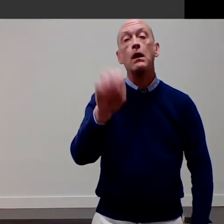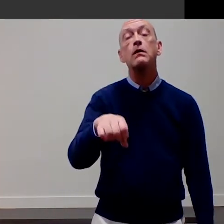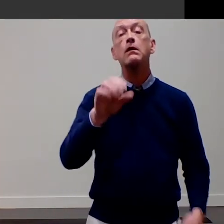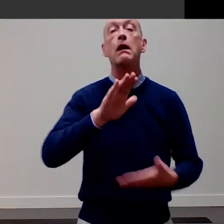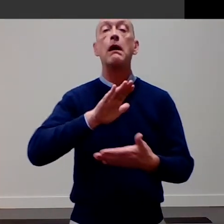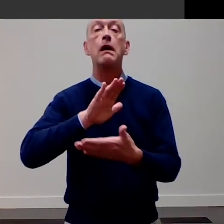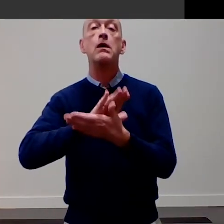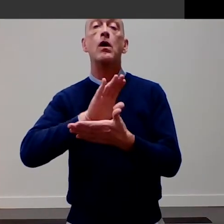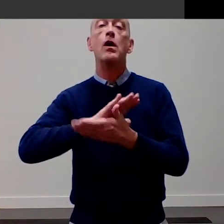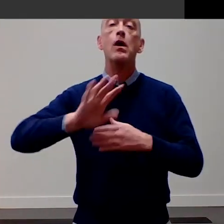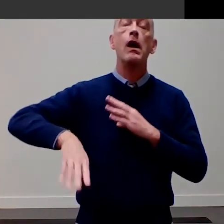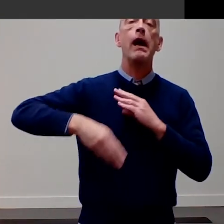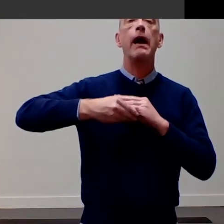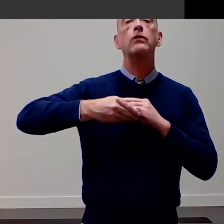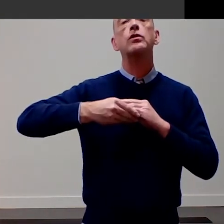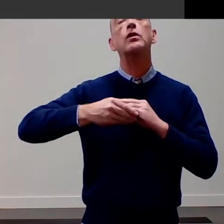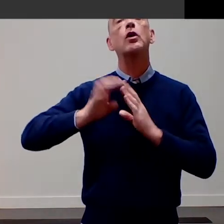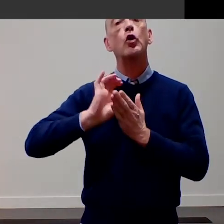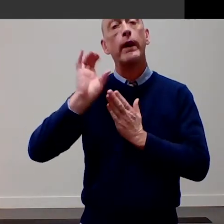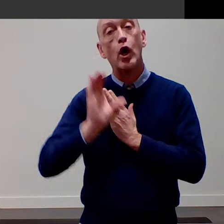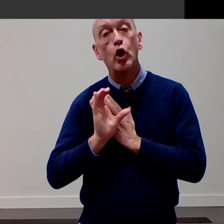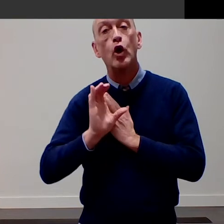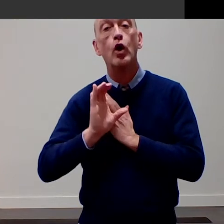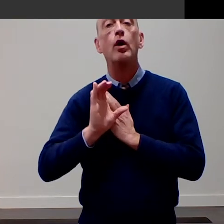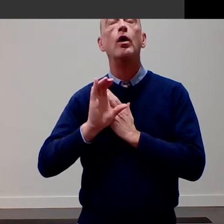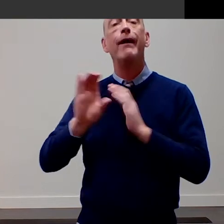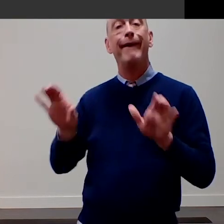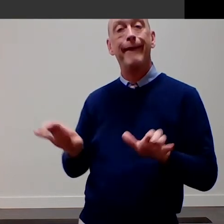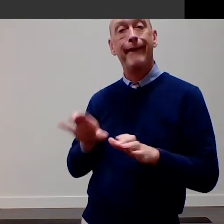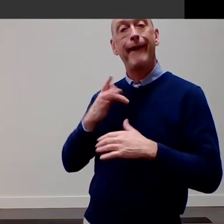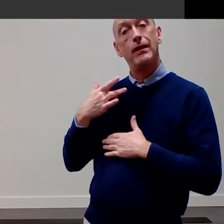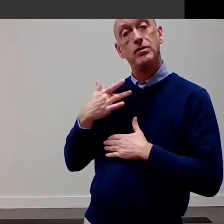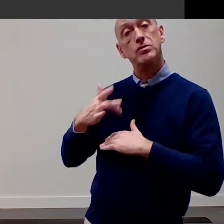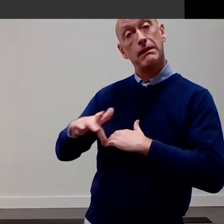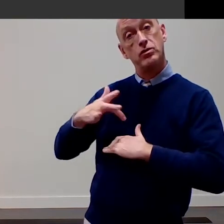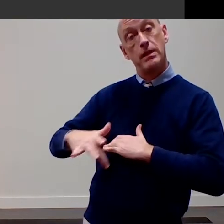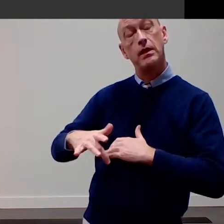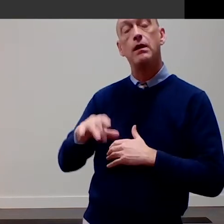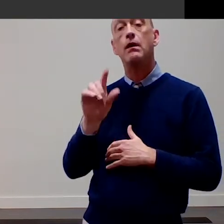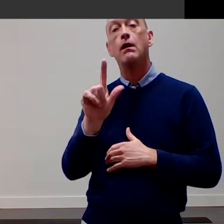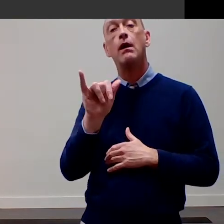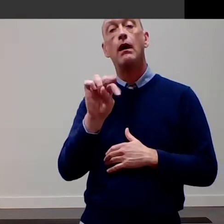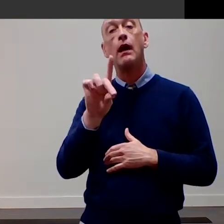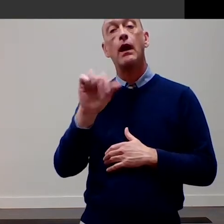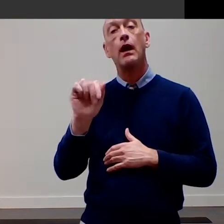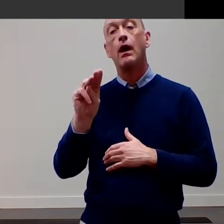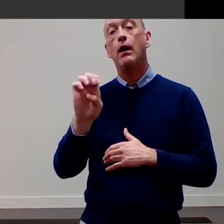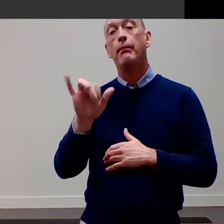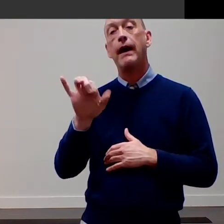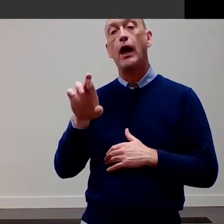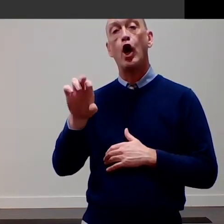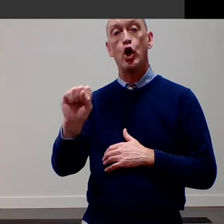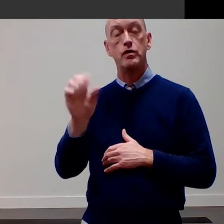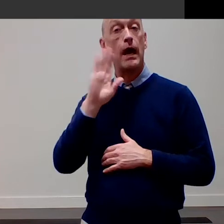Interscholastic extracurricular eligibility, correct? Yep, Linda Myers will do that. She's on there now. Okay, yes, I